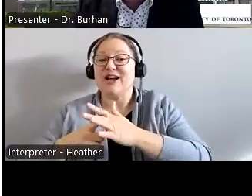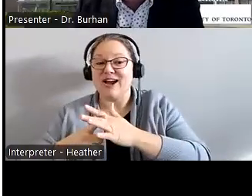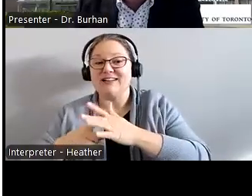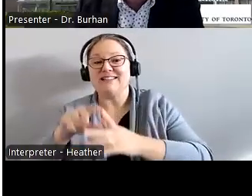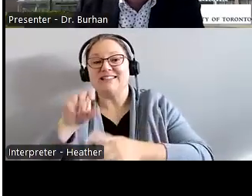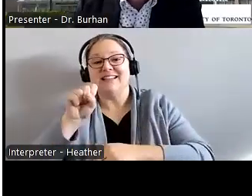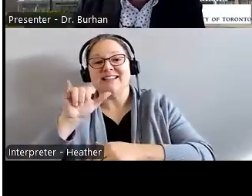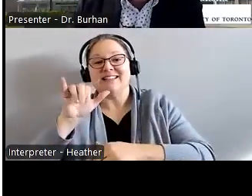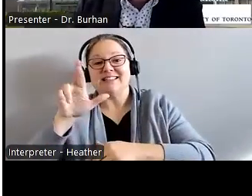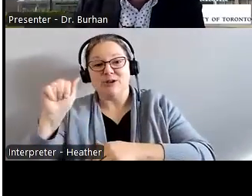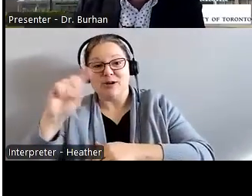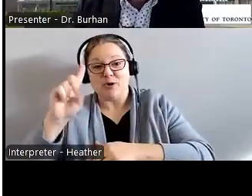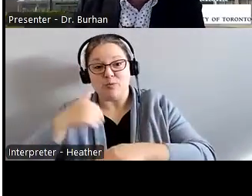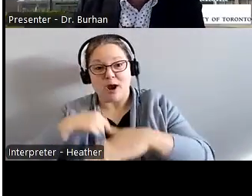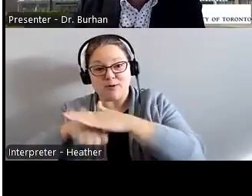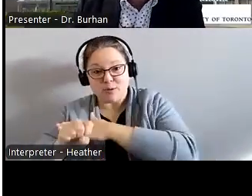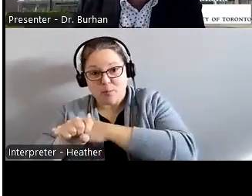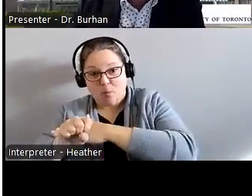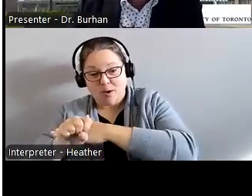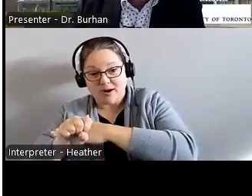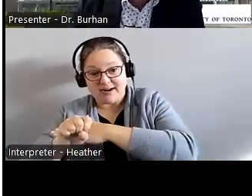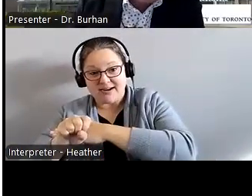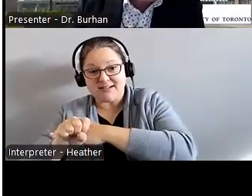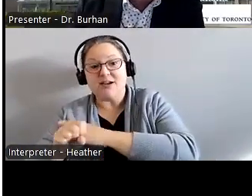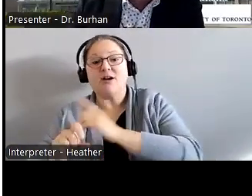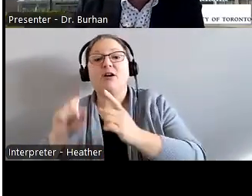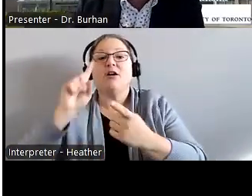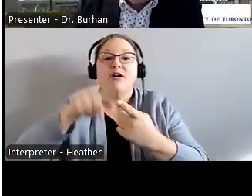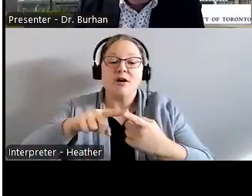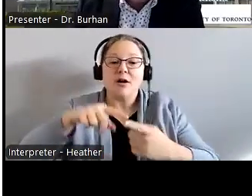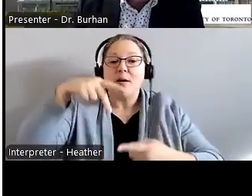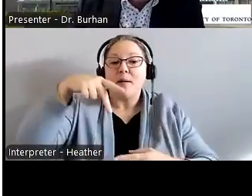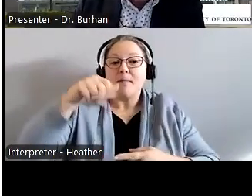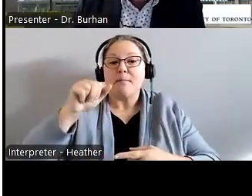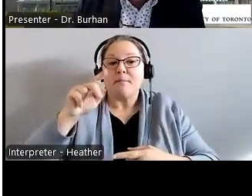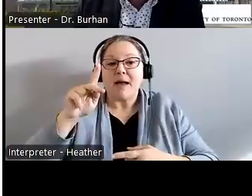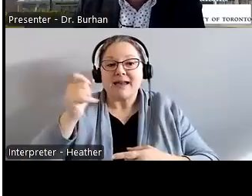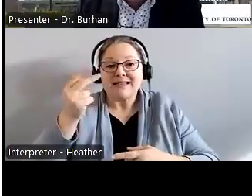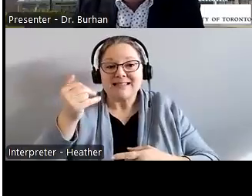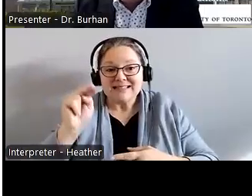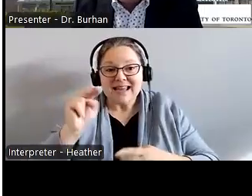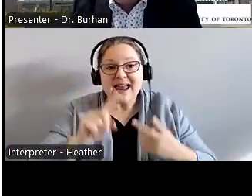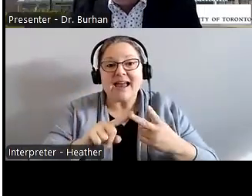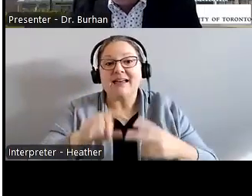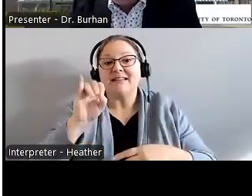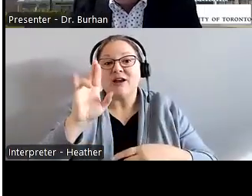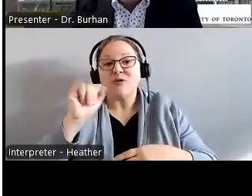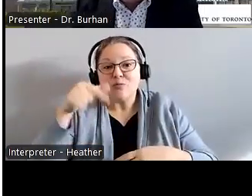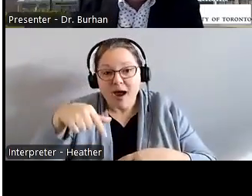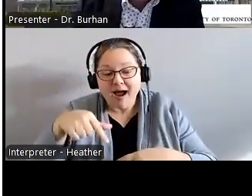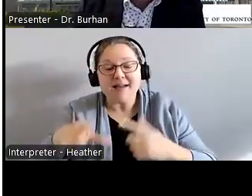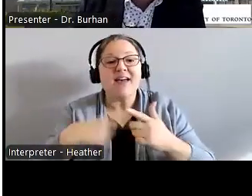where I was born, passing through Pakistan, Morocco, Iraq, Finally, my